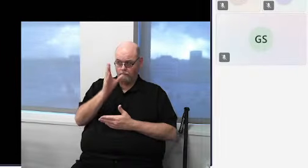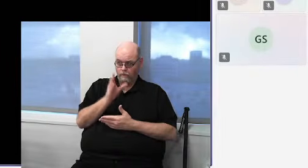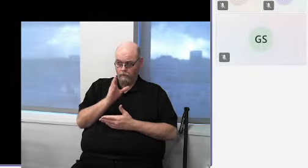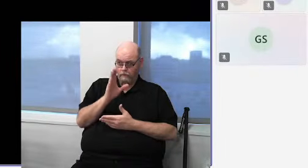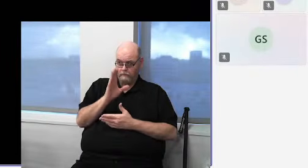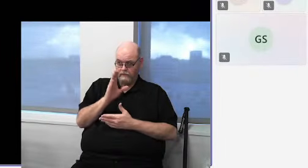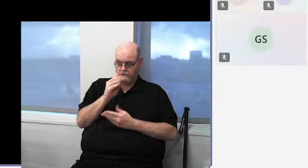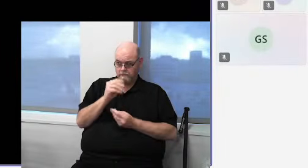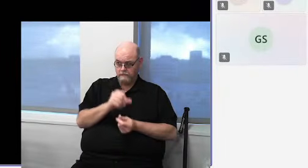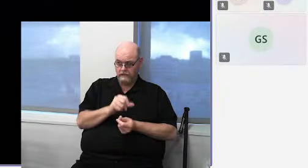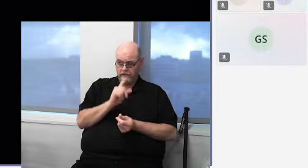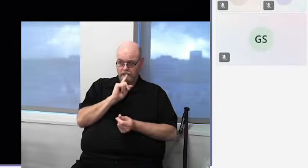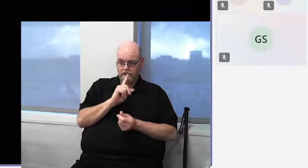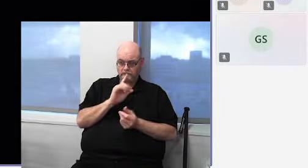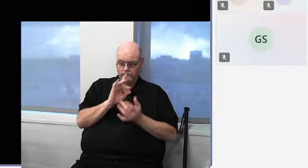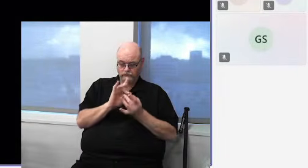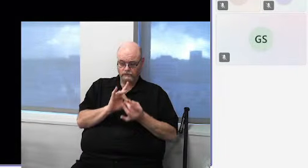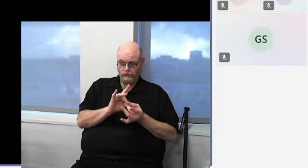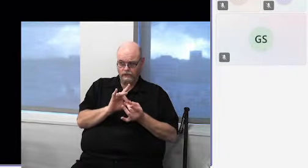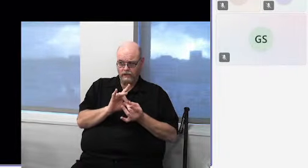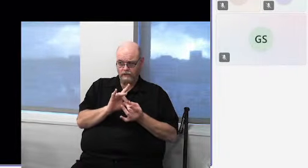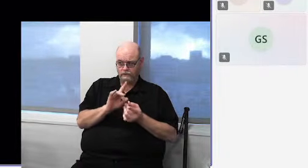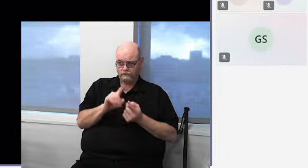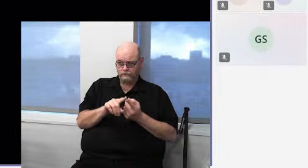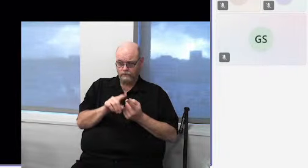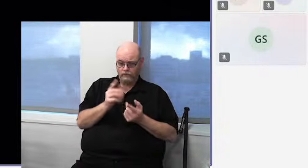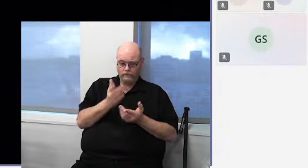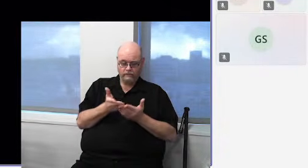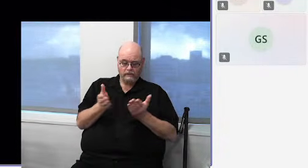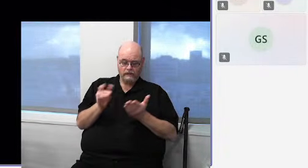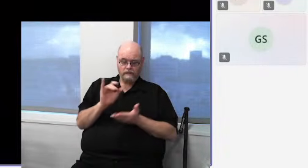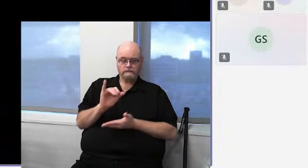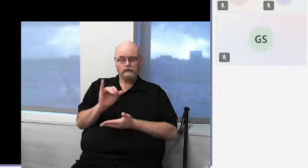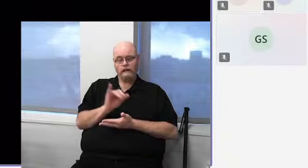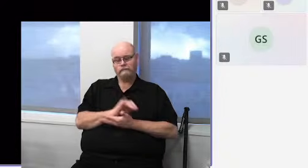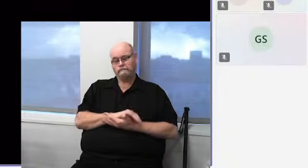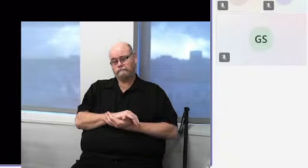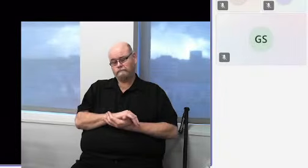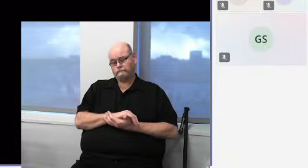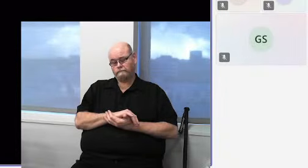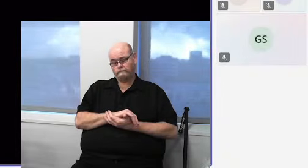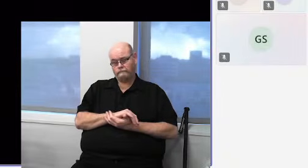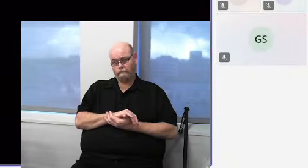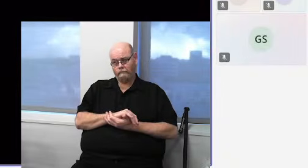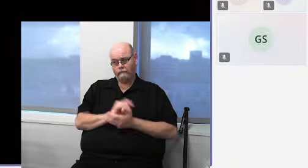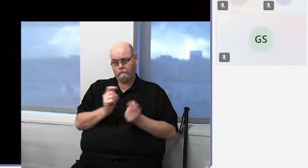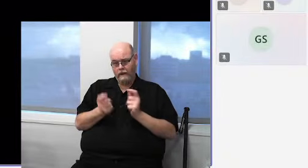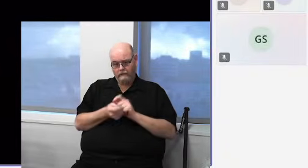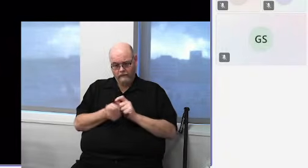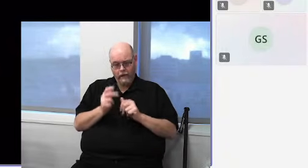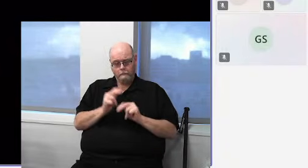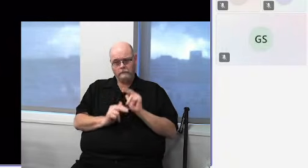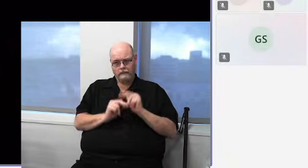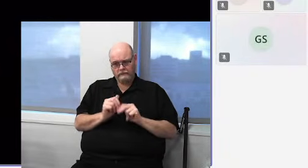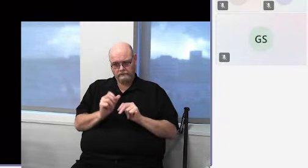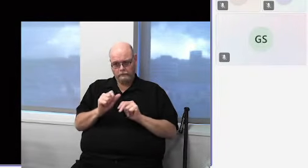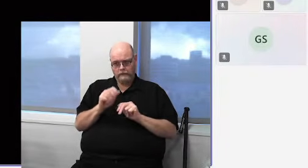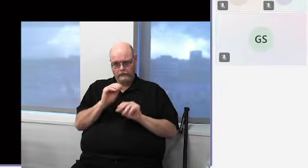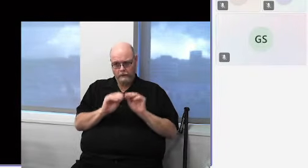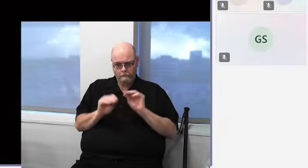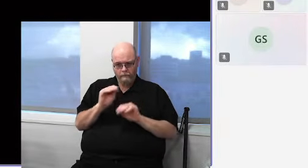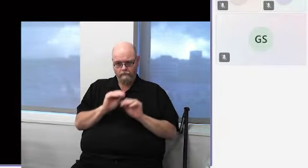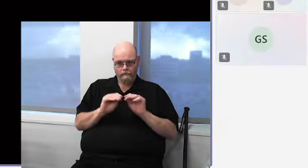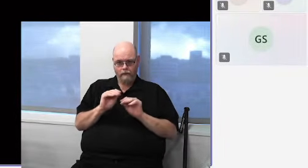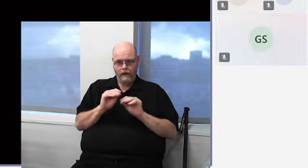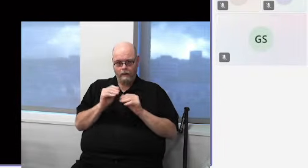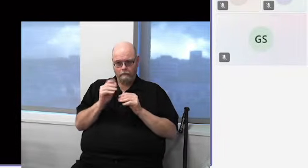obligated. So the non-federal capital that we will be spending is associated to things like modifying buildings so we